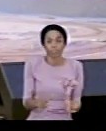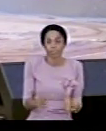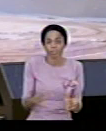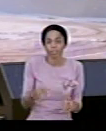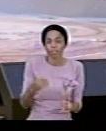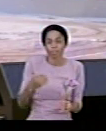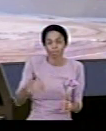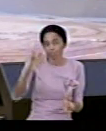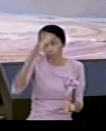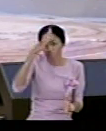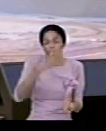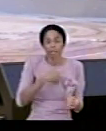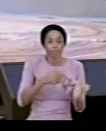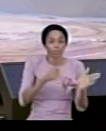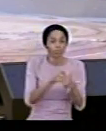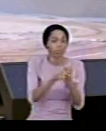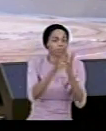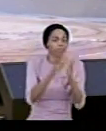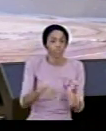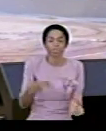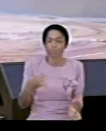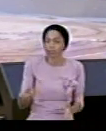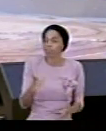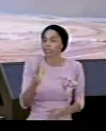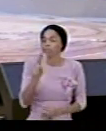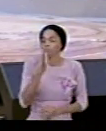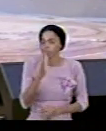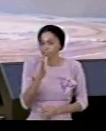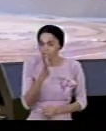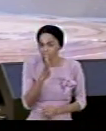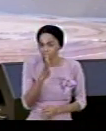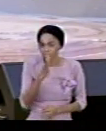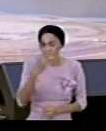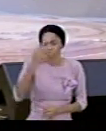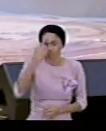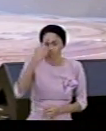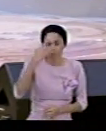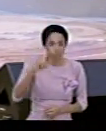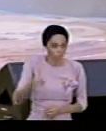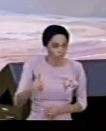and murderers of mothers, for